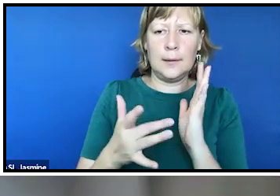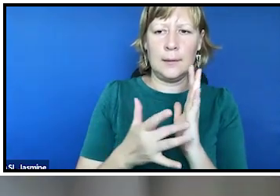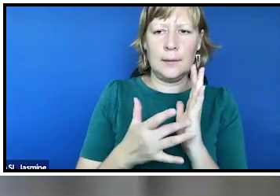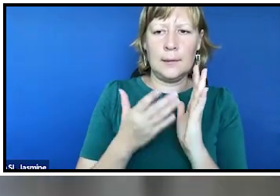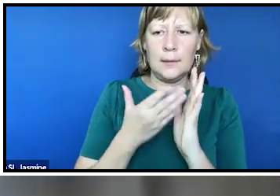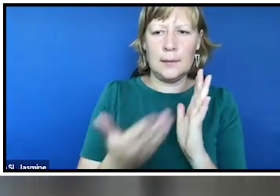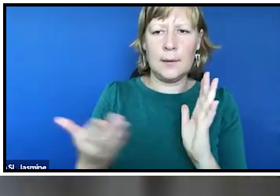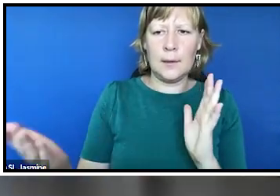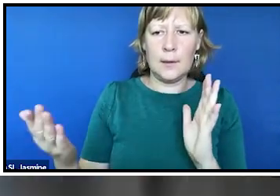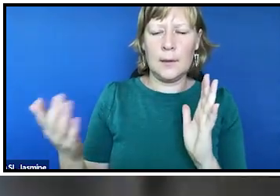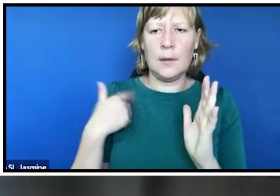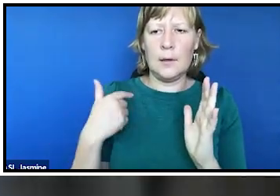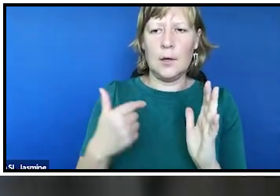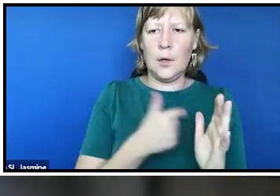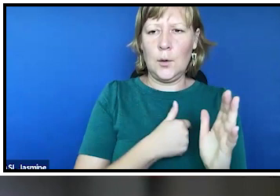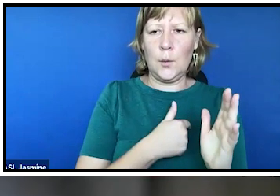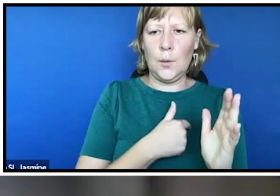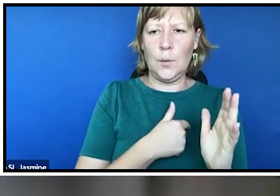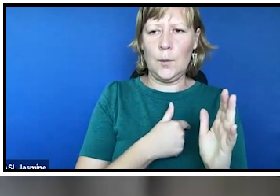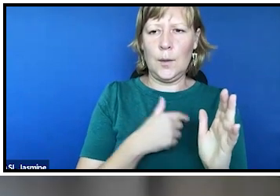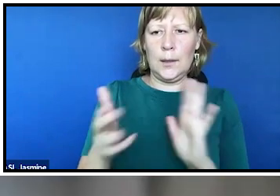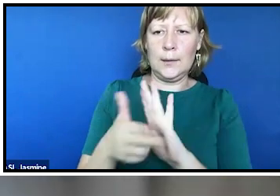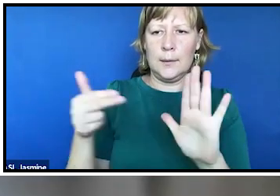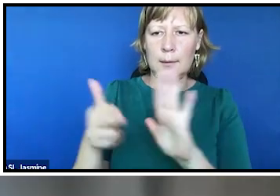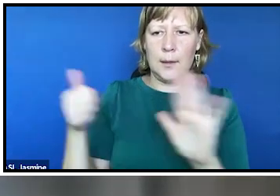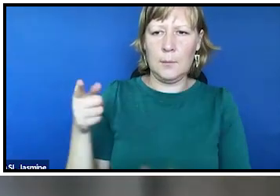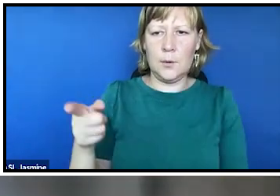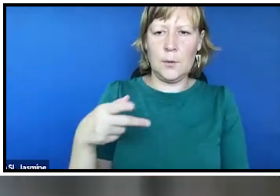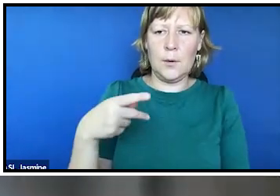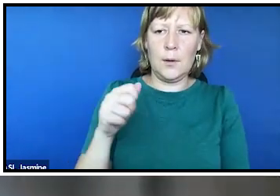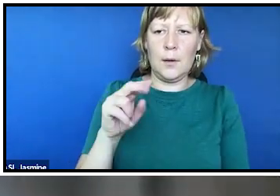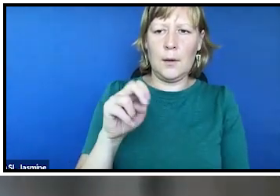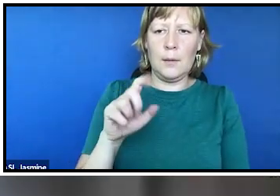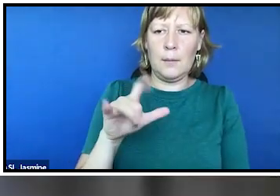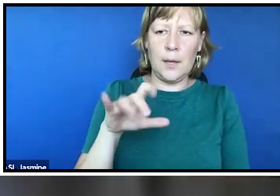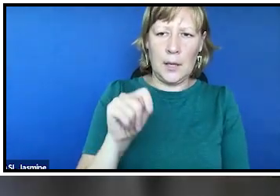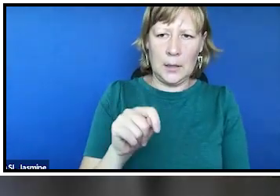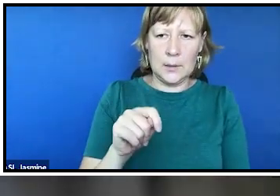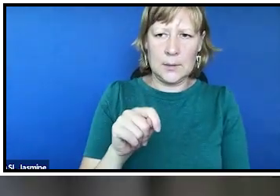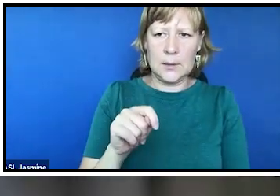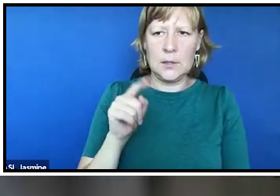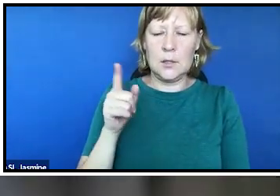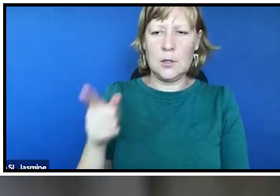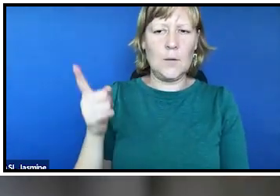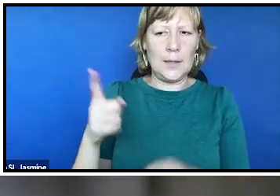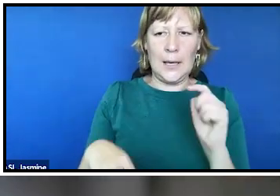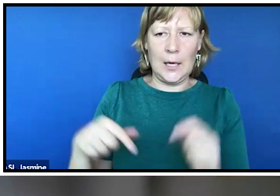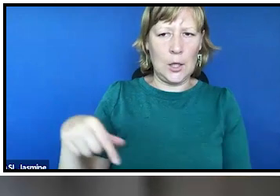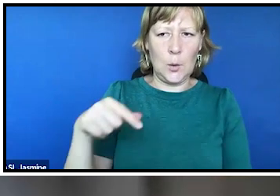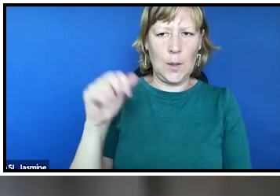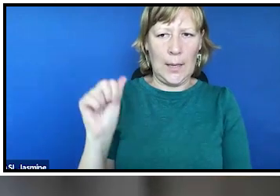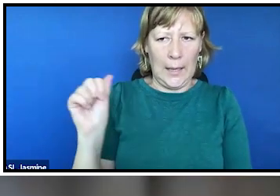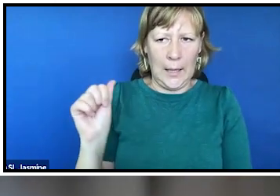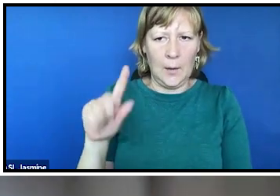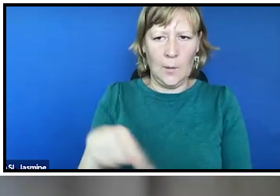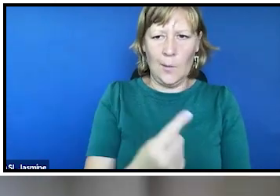we make you a panelist so we can see your face, you can't actually use the question and answer feature. You have to use chat. So Andrew, you have to be watching chat